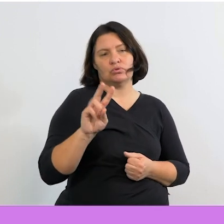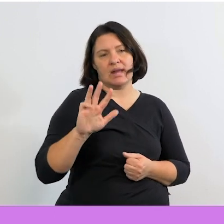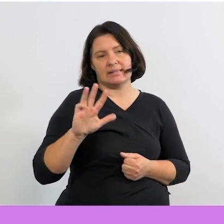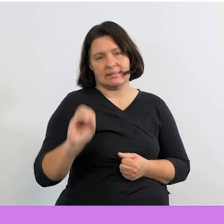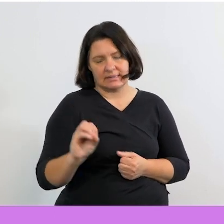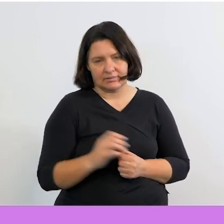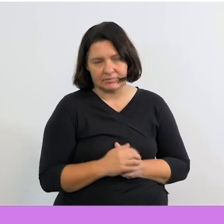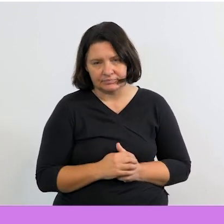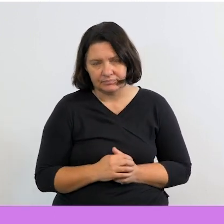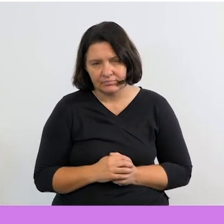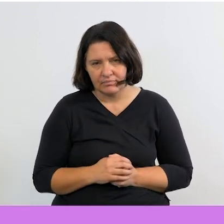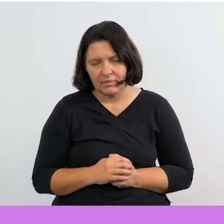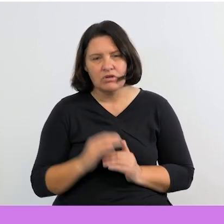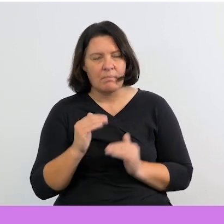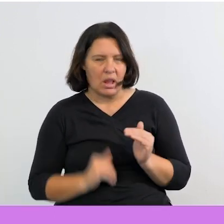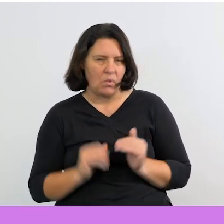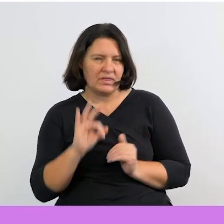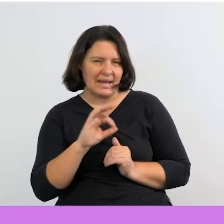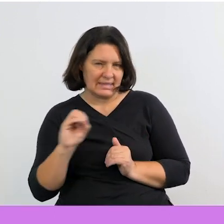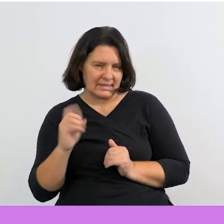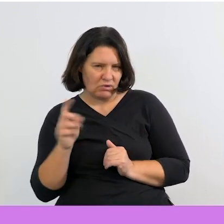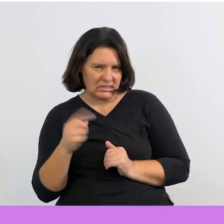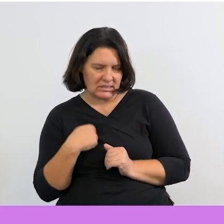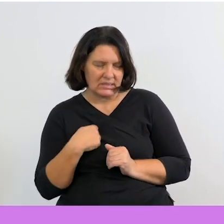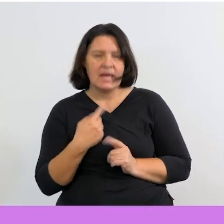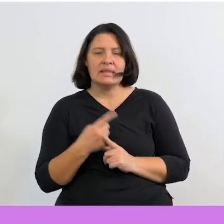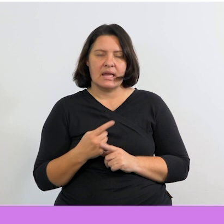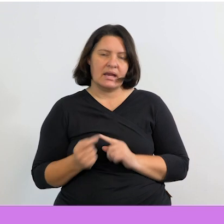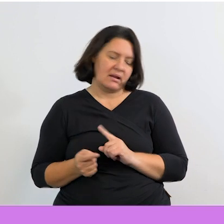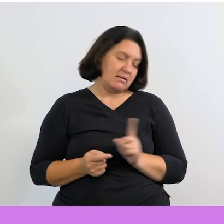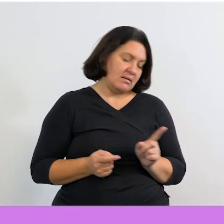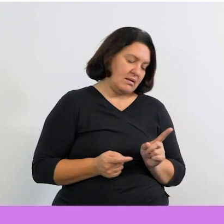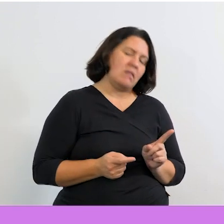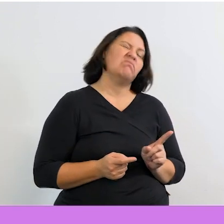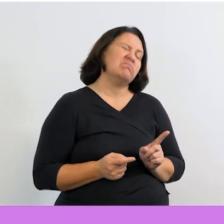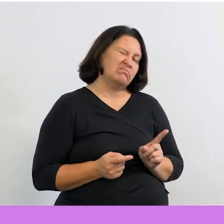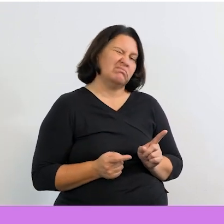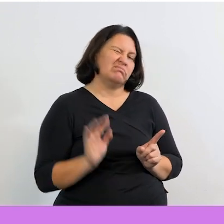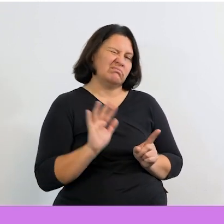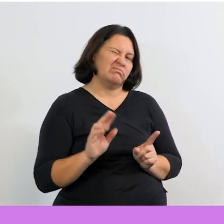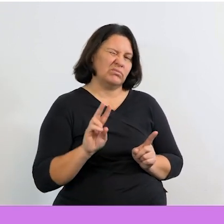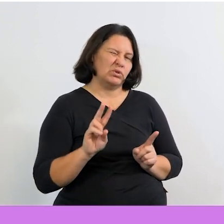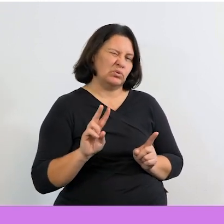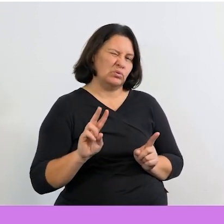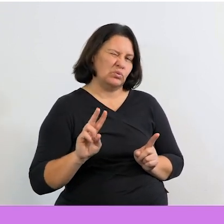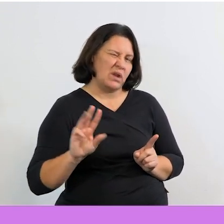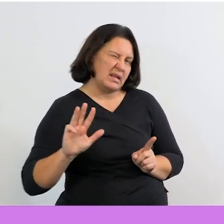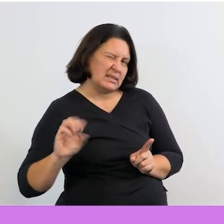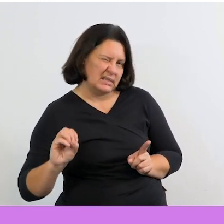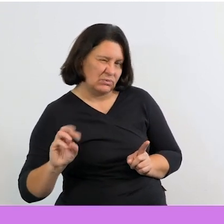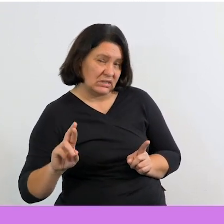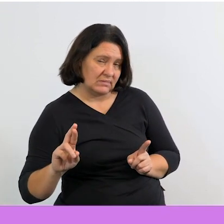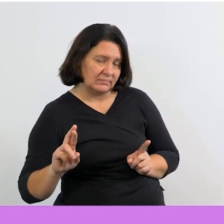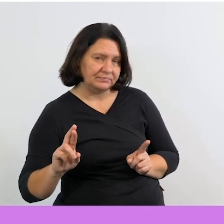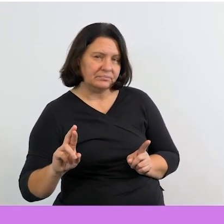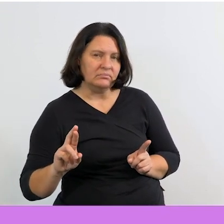the way up, so it intersected around about there, just below 300, right? I went to the left, and I estimated that amount to be around